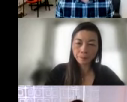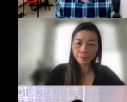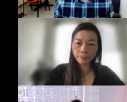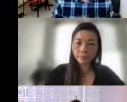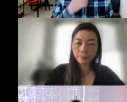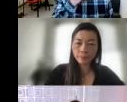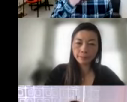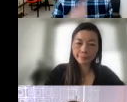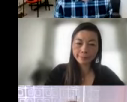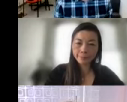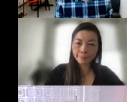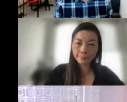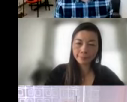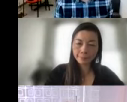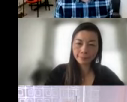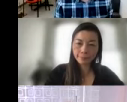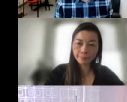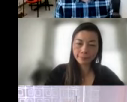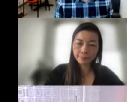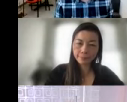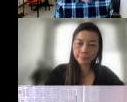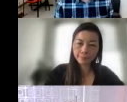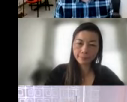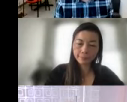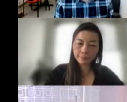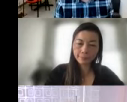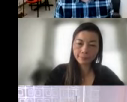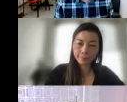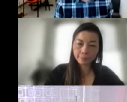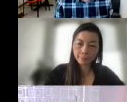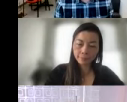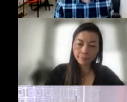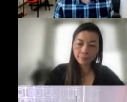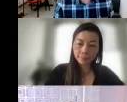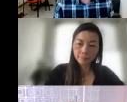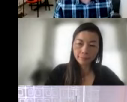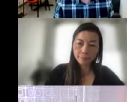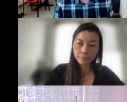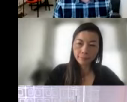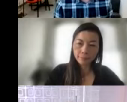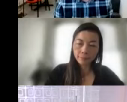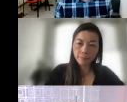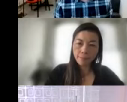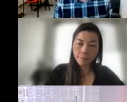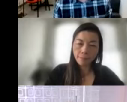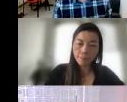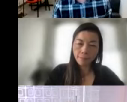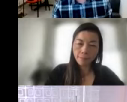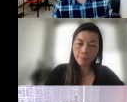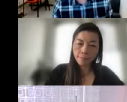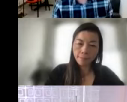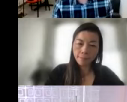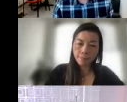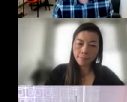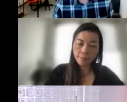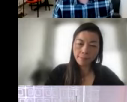particularly effective in first and second grade students with diminished efficacy. There's still large effect sizes in their intervention, a wonderful intervention